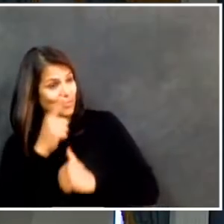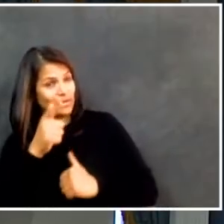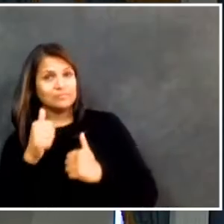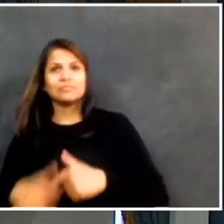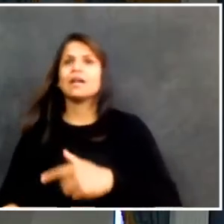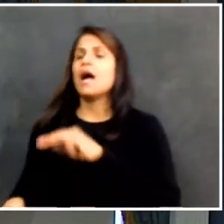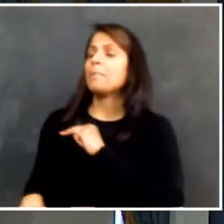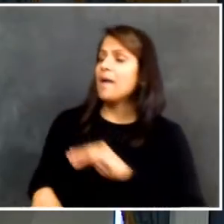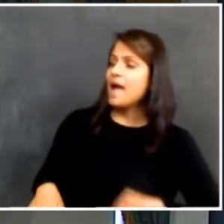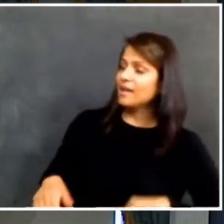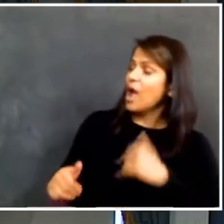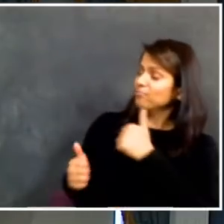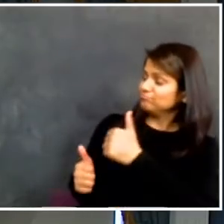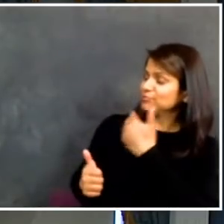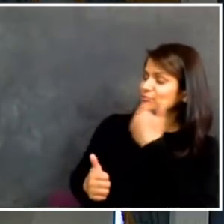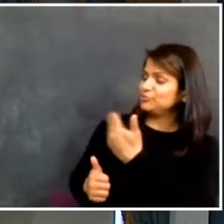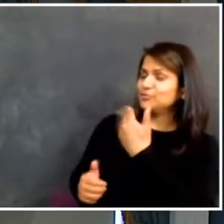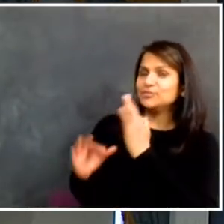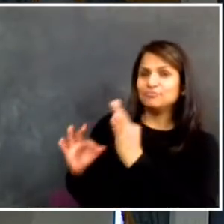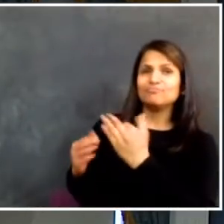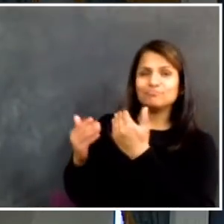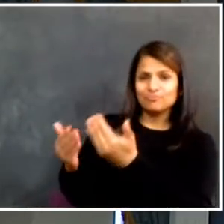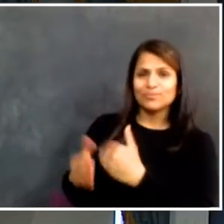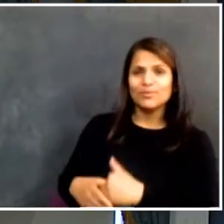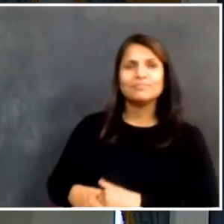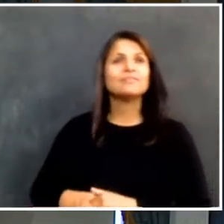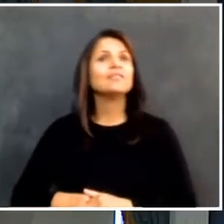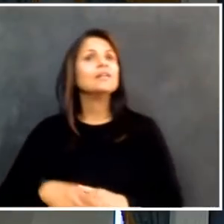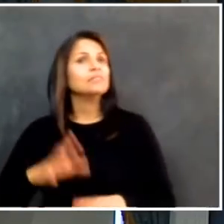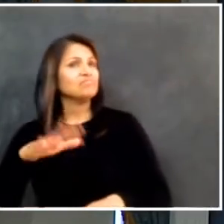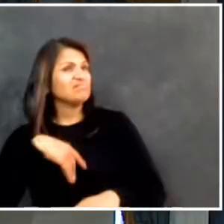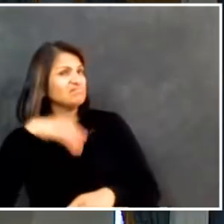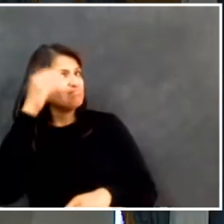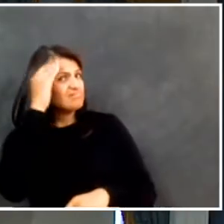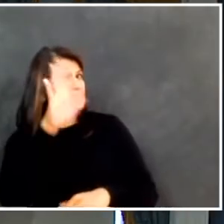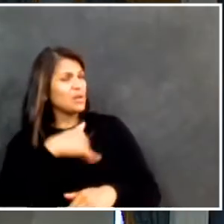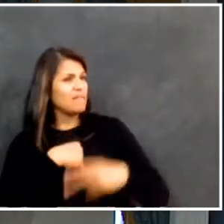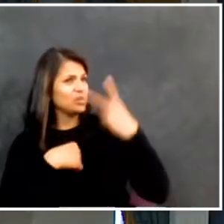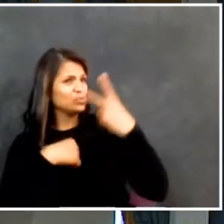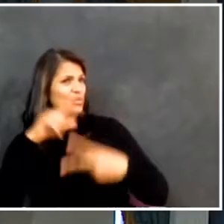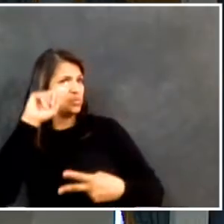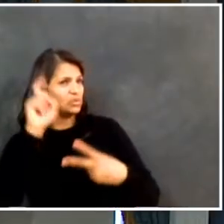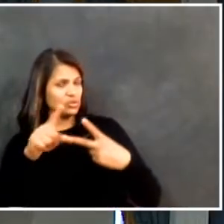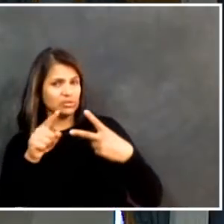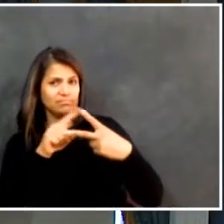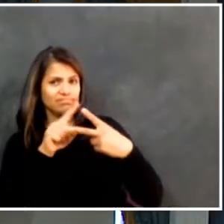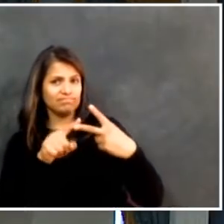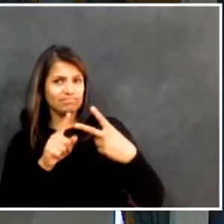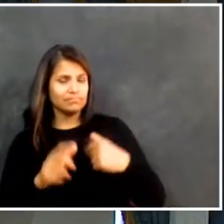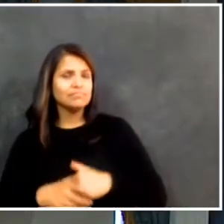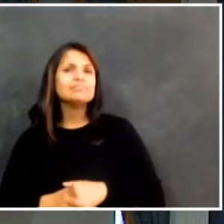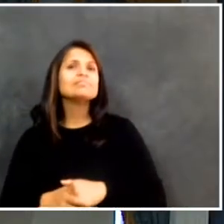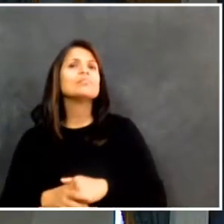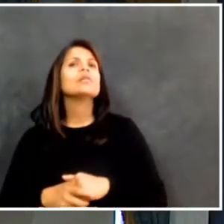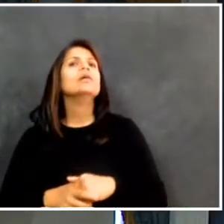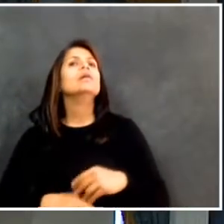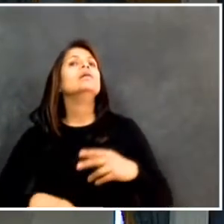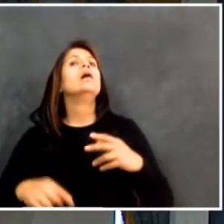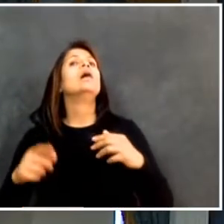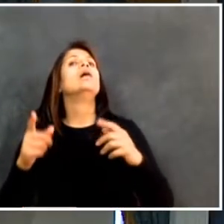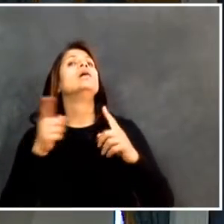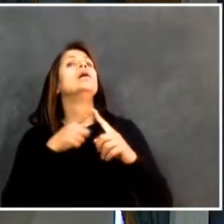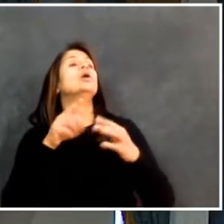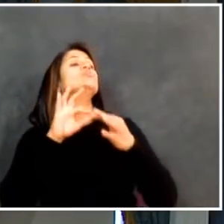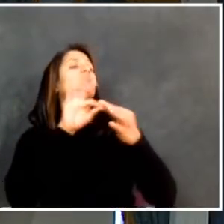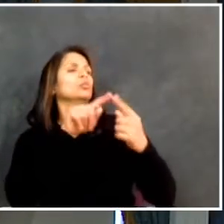is on school spending. The first part is, in your proposed budget,